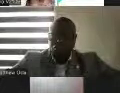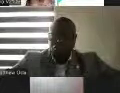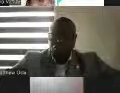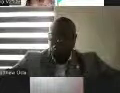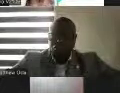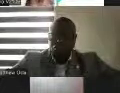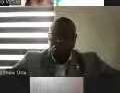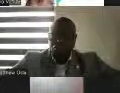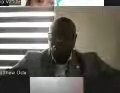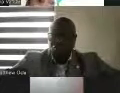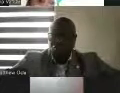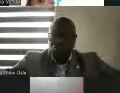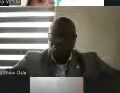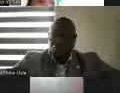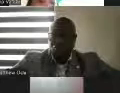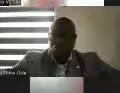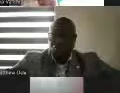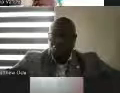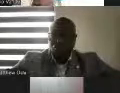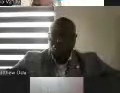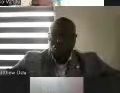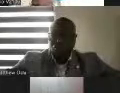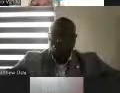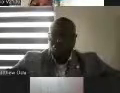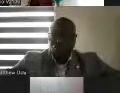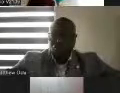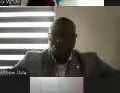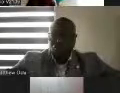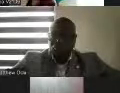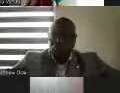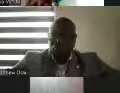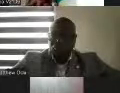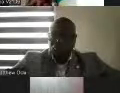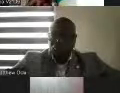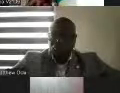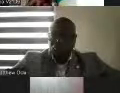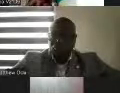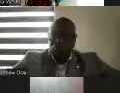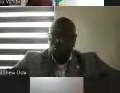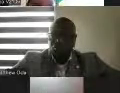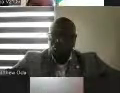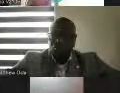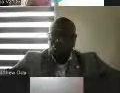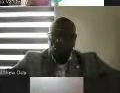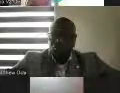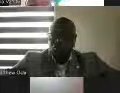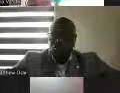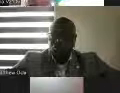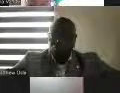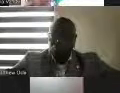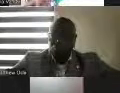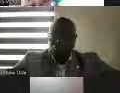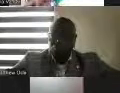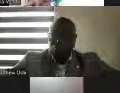slow, moron, imbecile. I know I will give my country some credit. We have begun